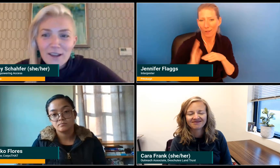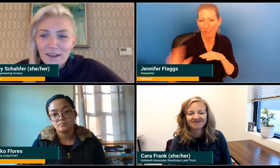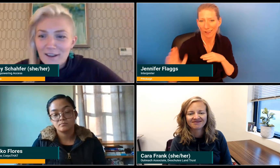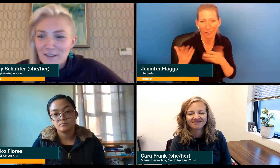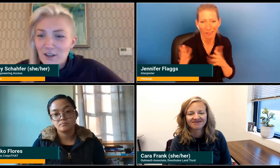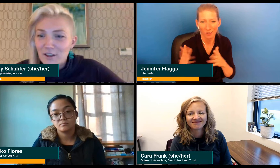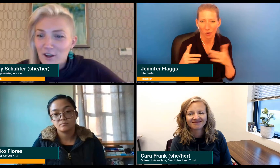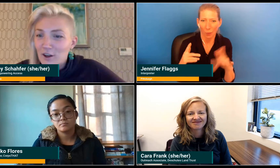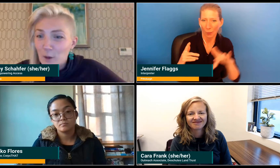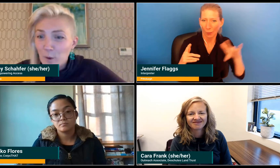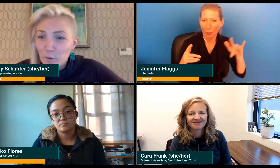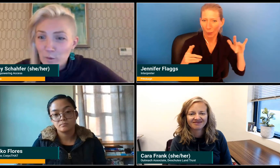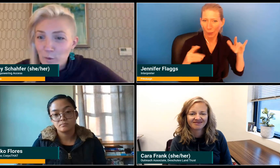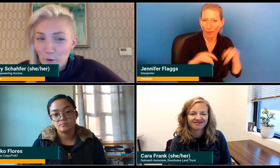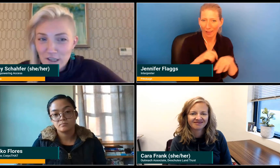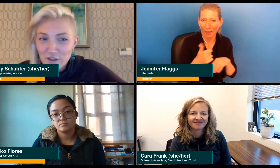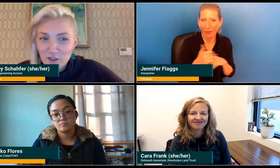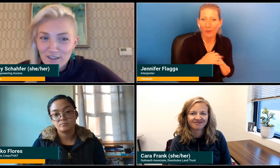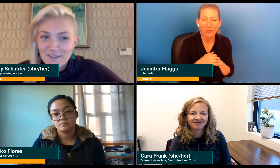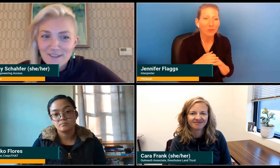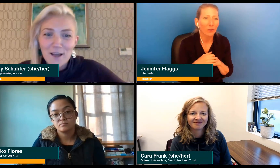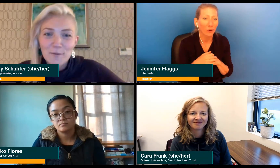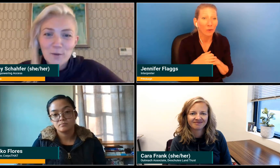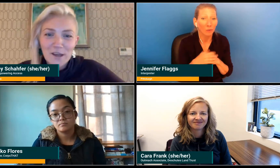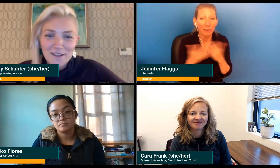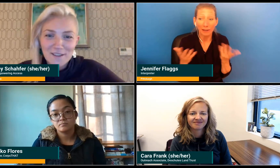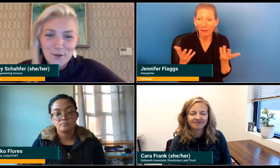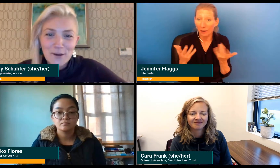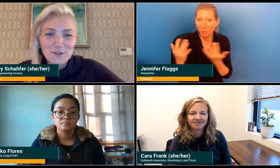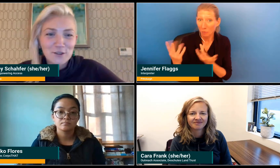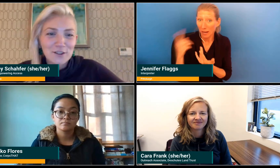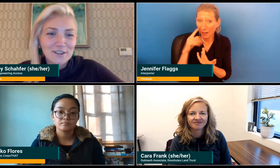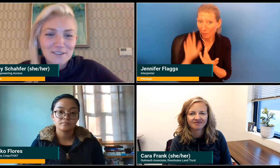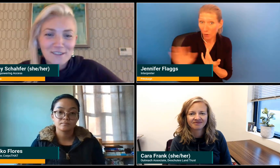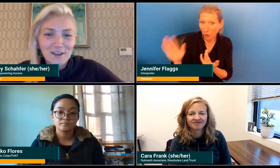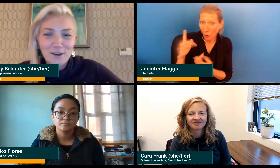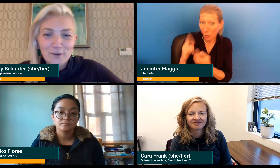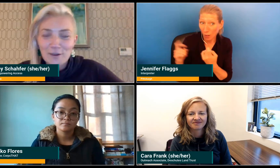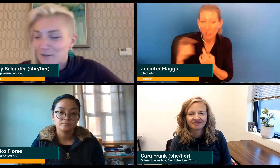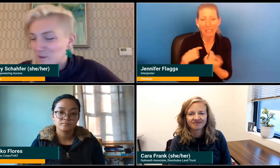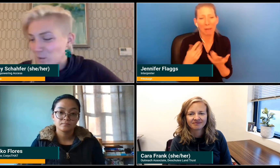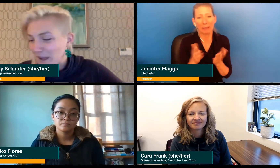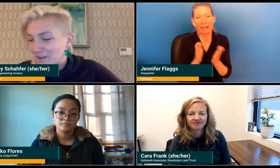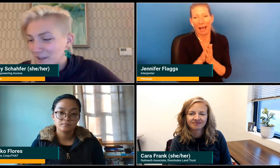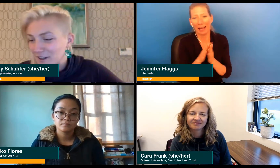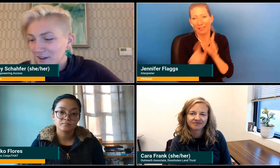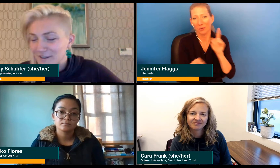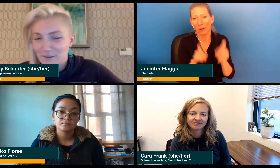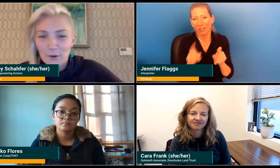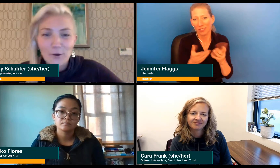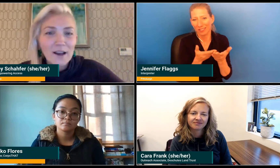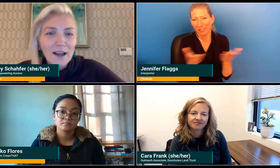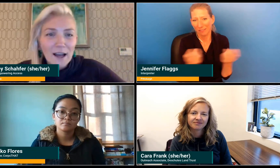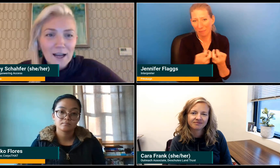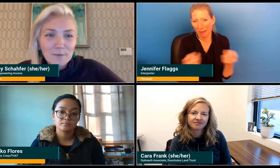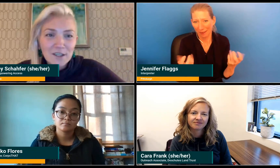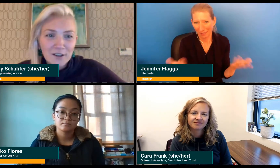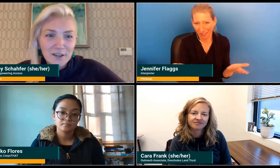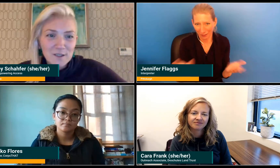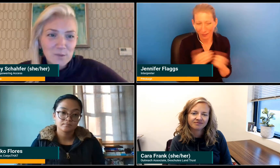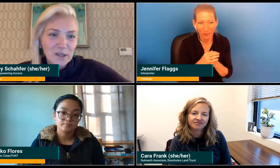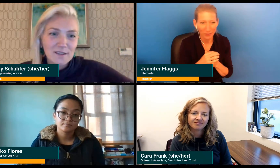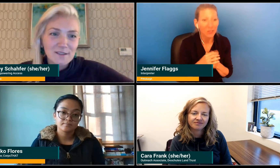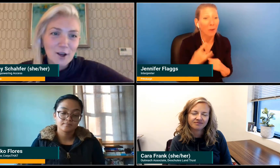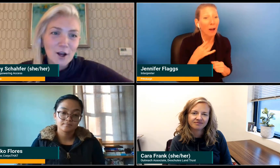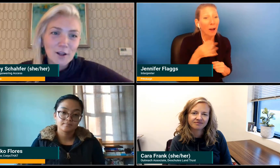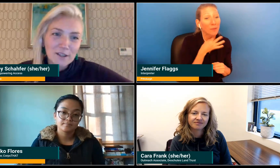So until y'all come up with more questions, I'm going to be asking questions of this panel here. So I'm